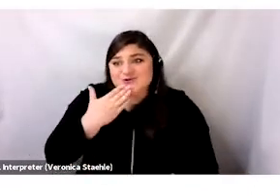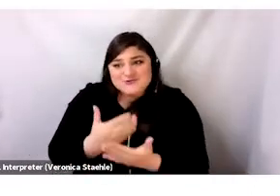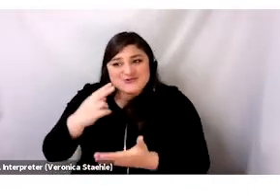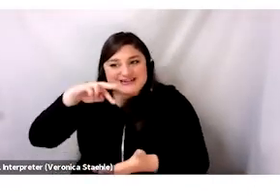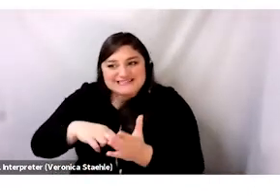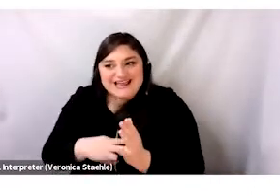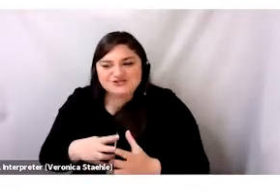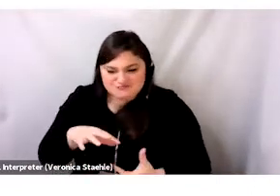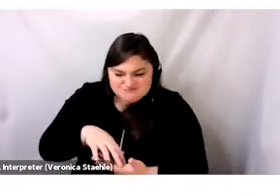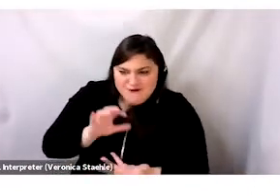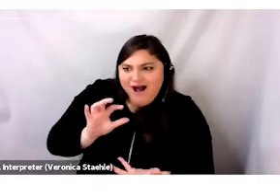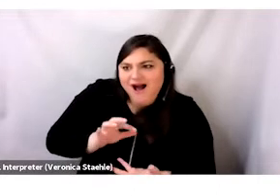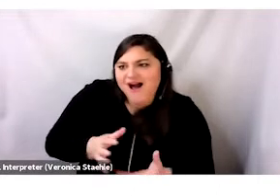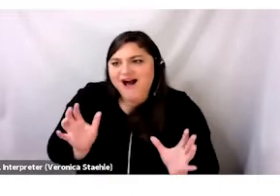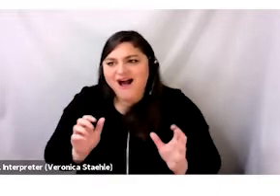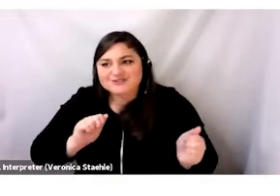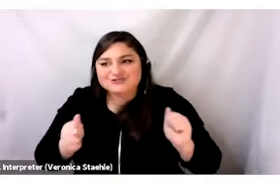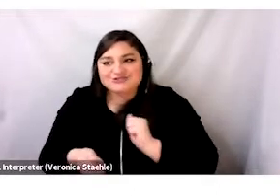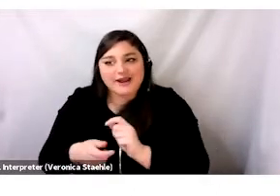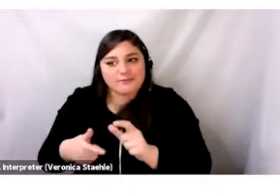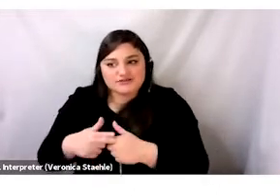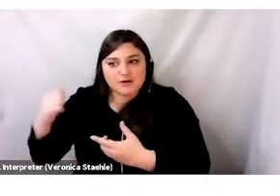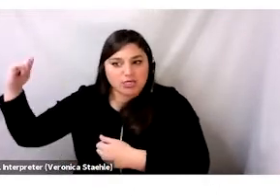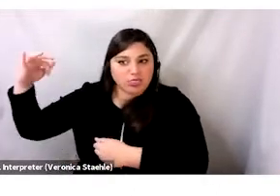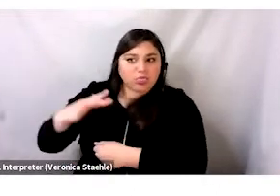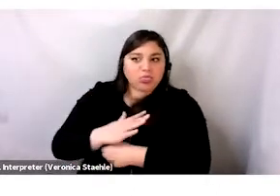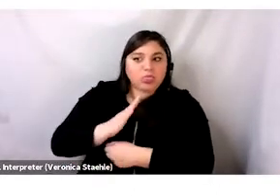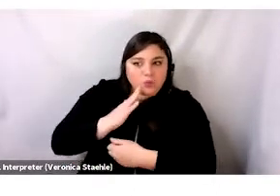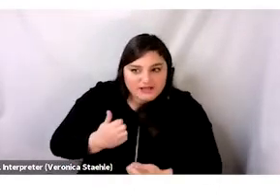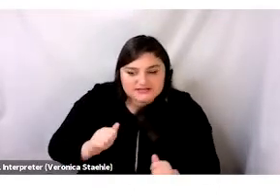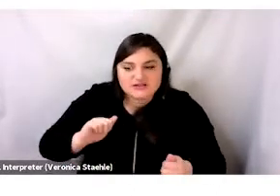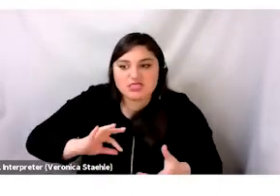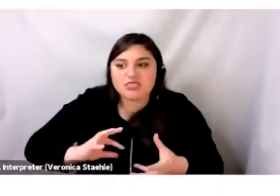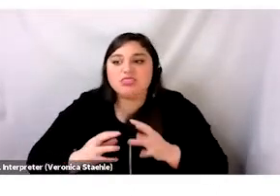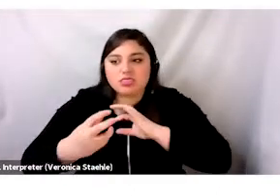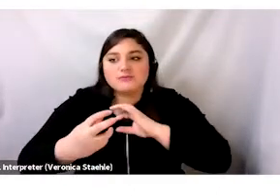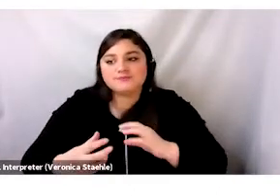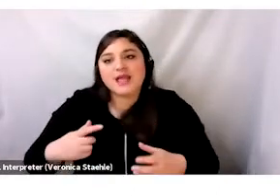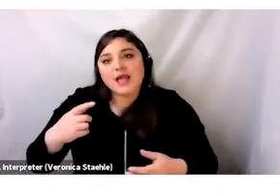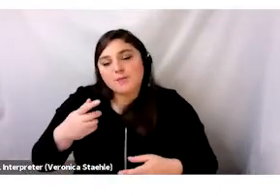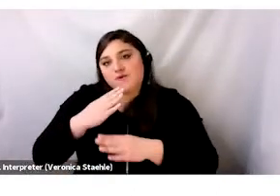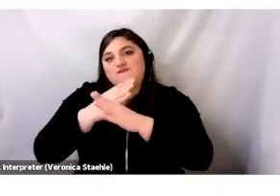organizing activities if that inner transformation doesn't happen.